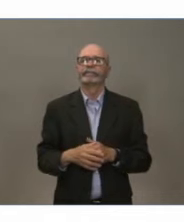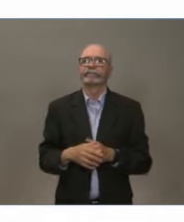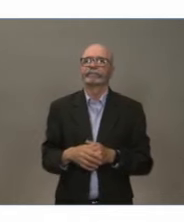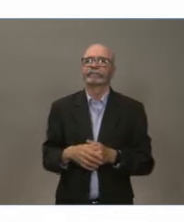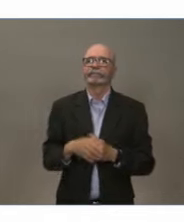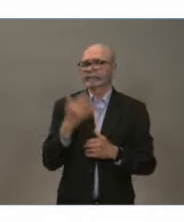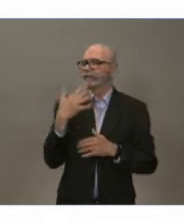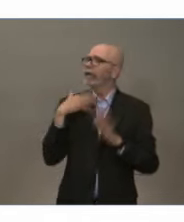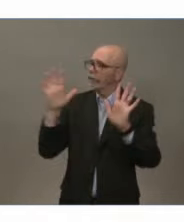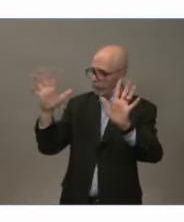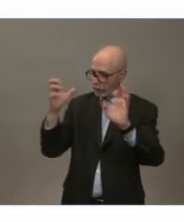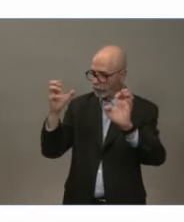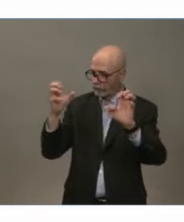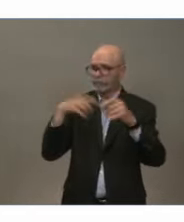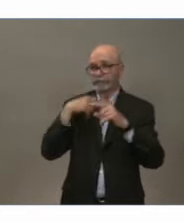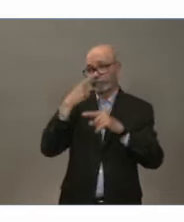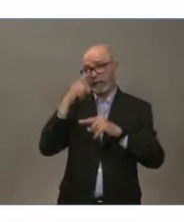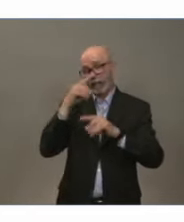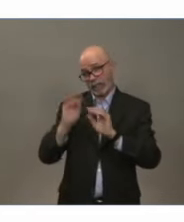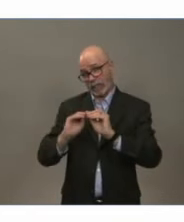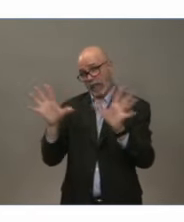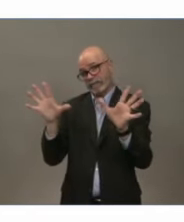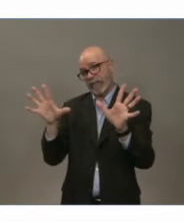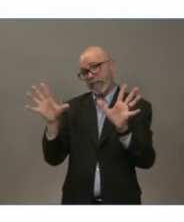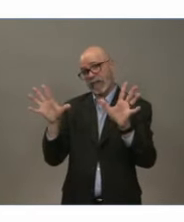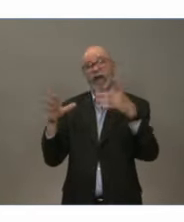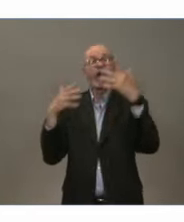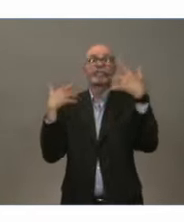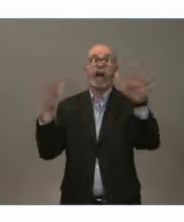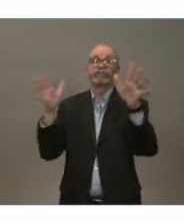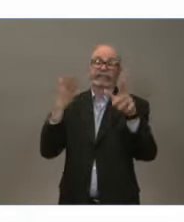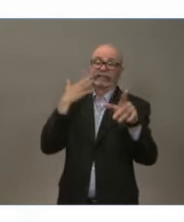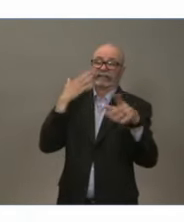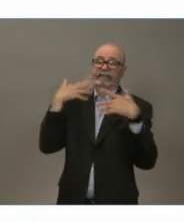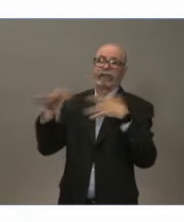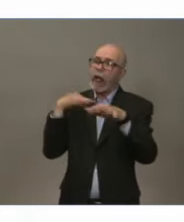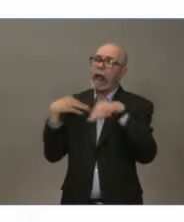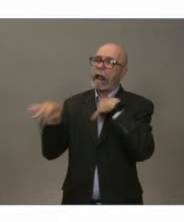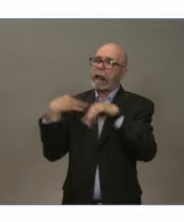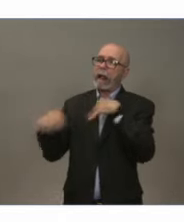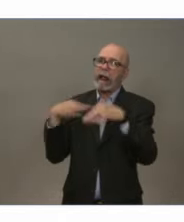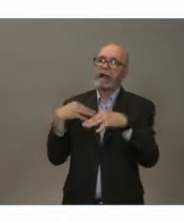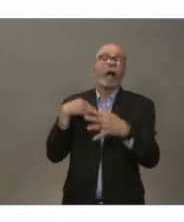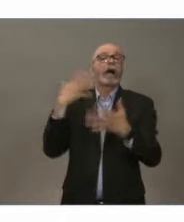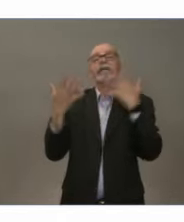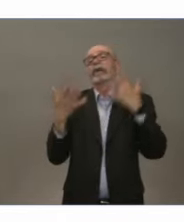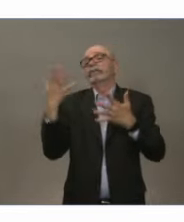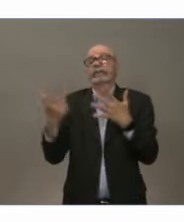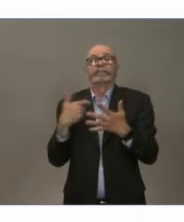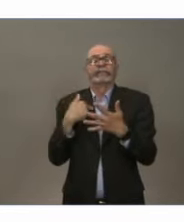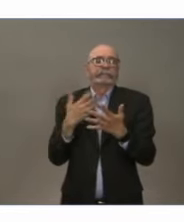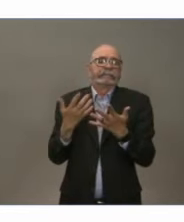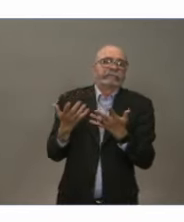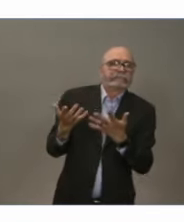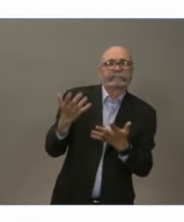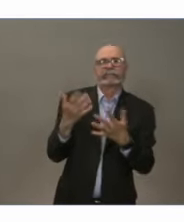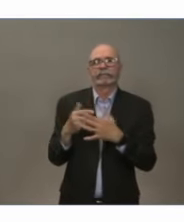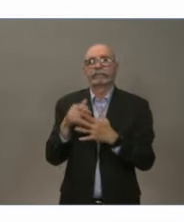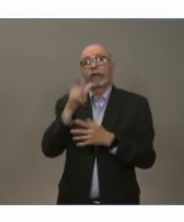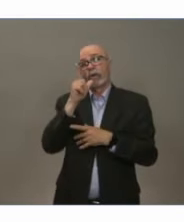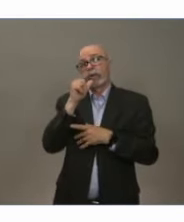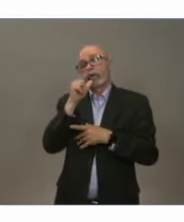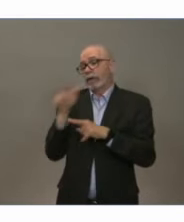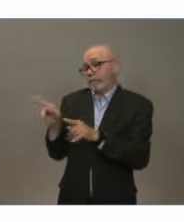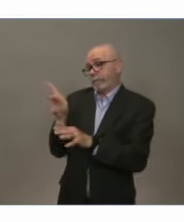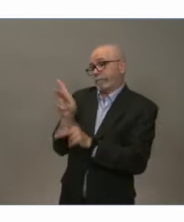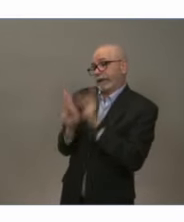forgive me if you've been over this before, but I've spoken to a few people who have been tested for COVID-19 whose tests came back negative,